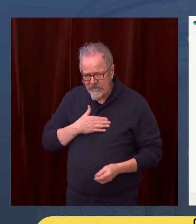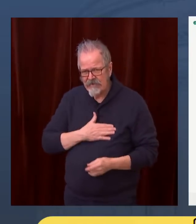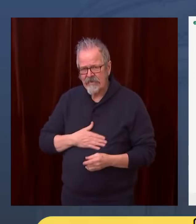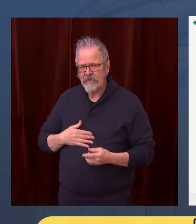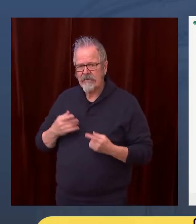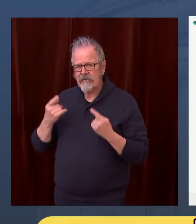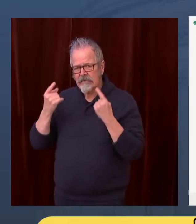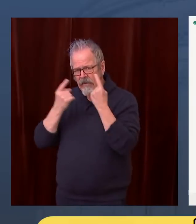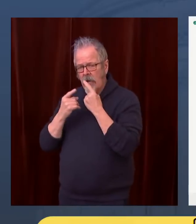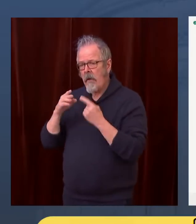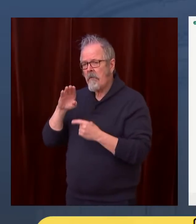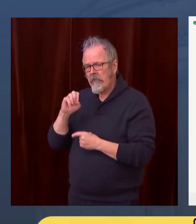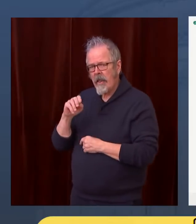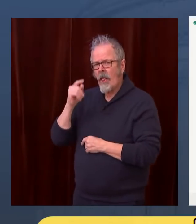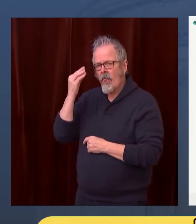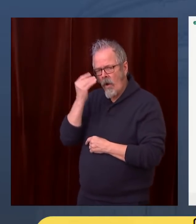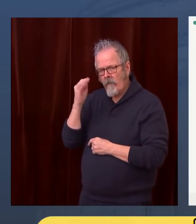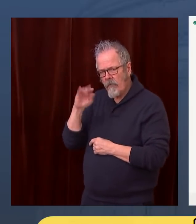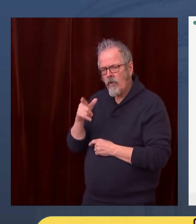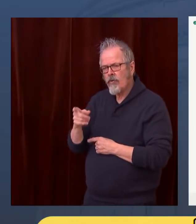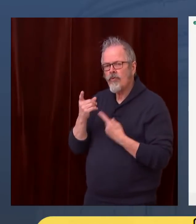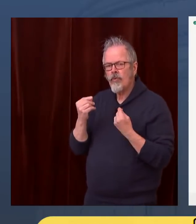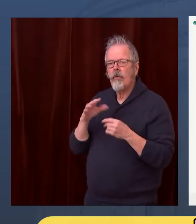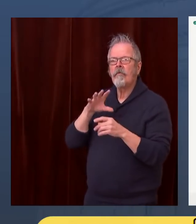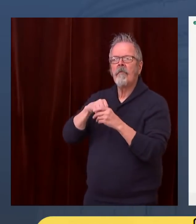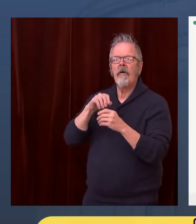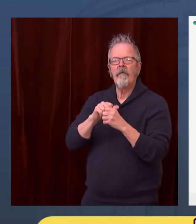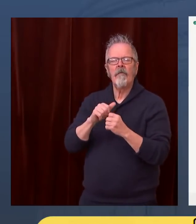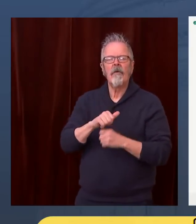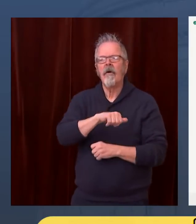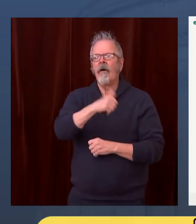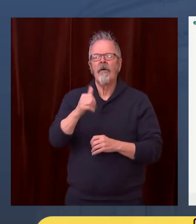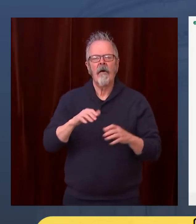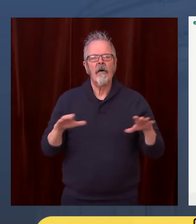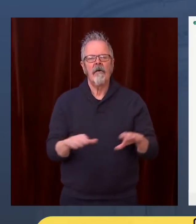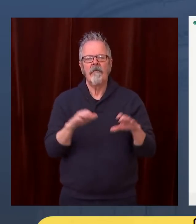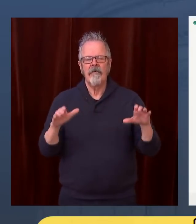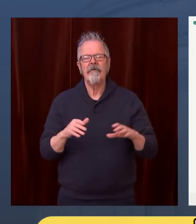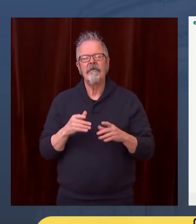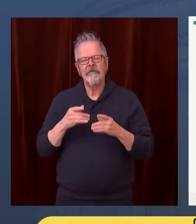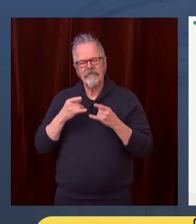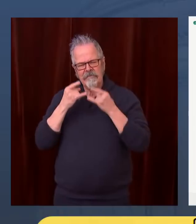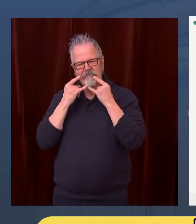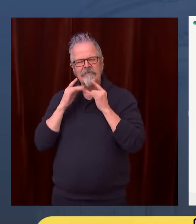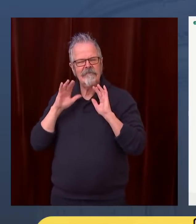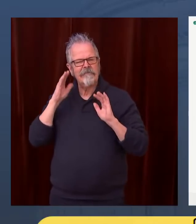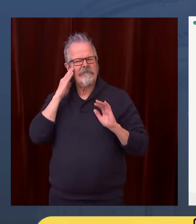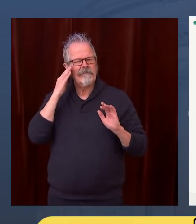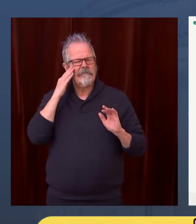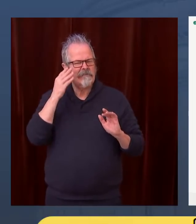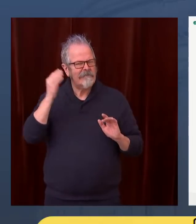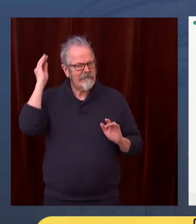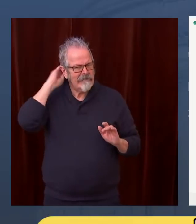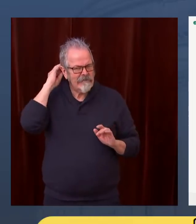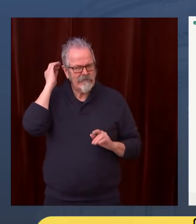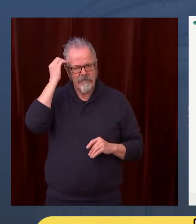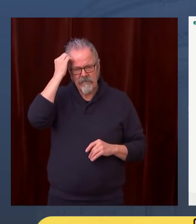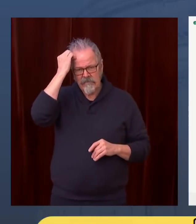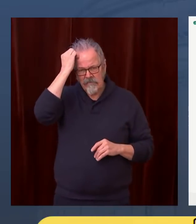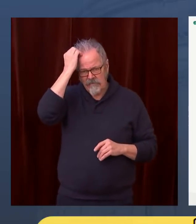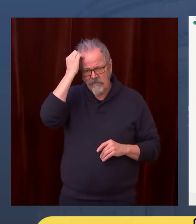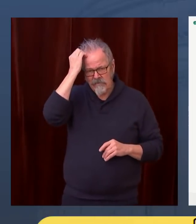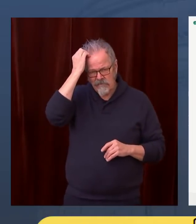as you go forth with your safety measures or protocols. So what Dr. Duchin, and I didn't